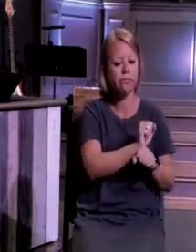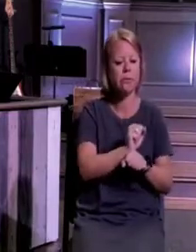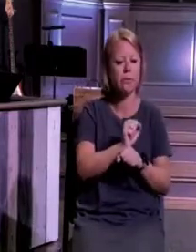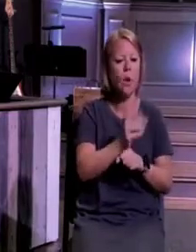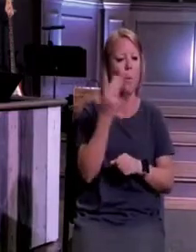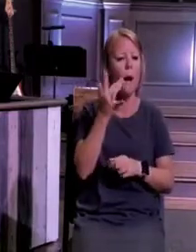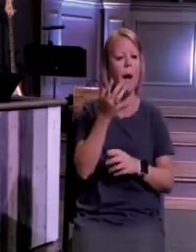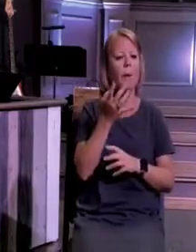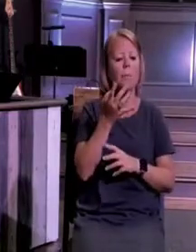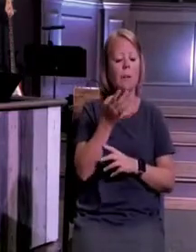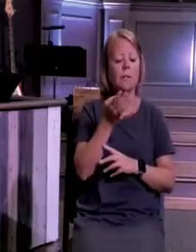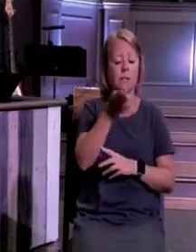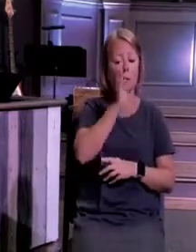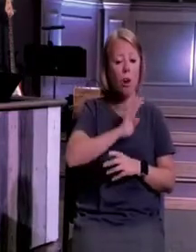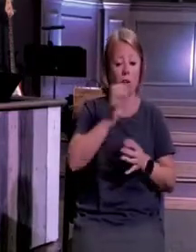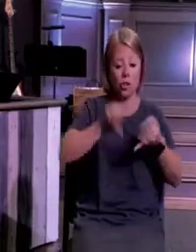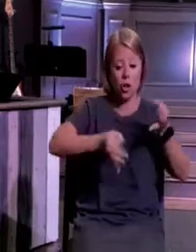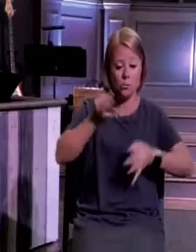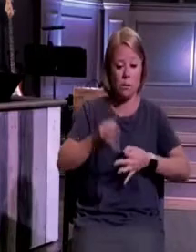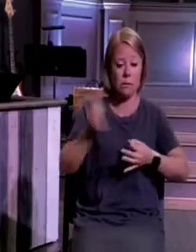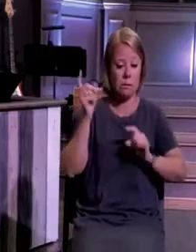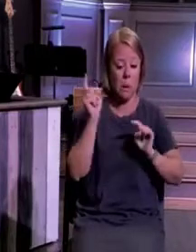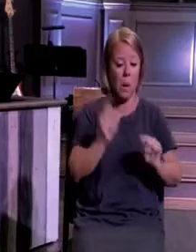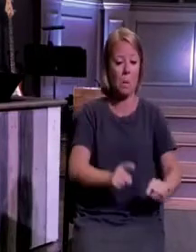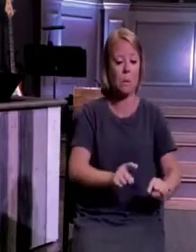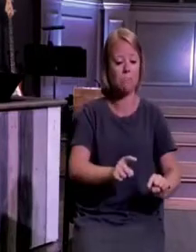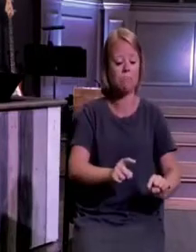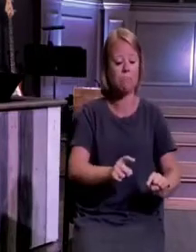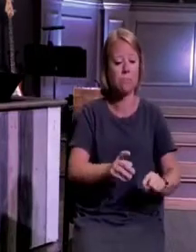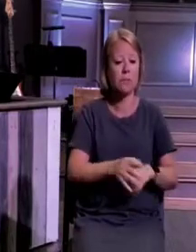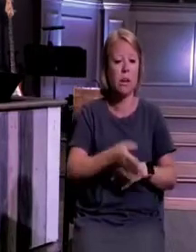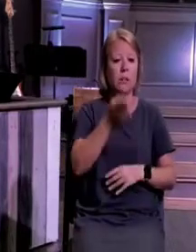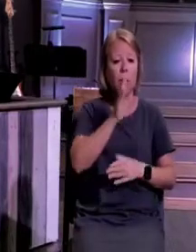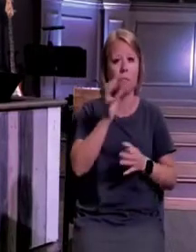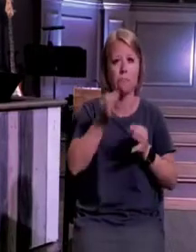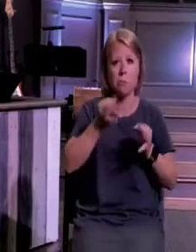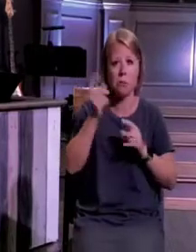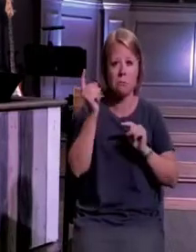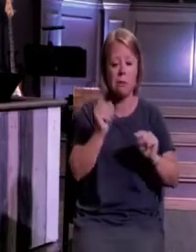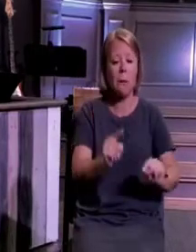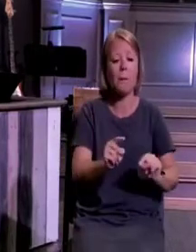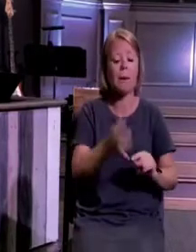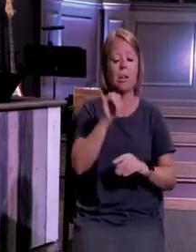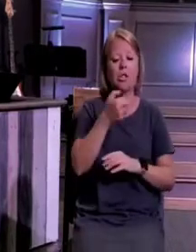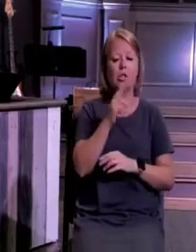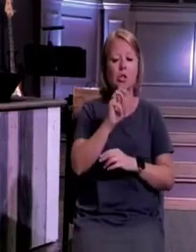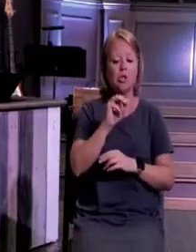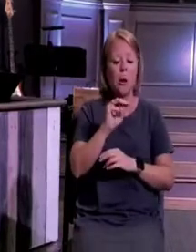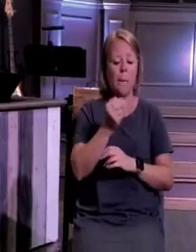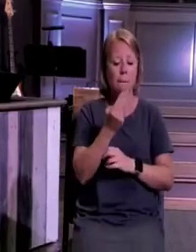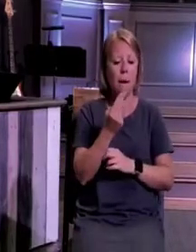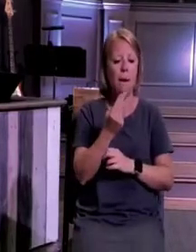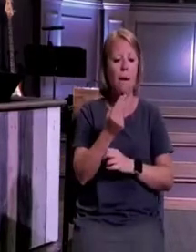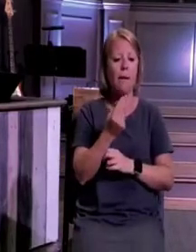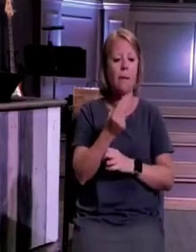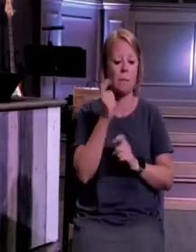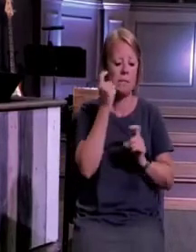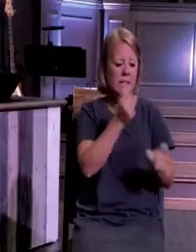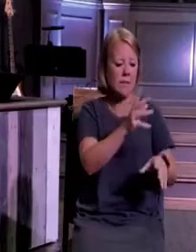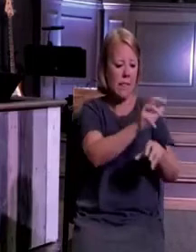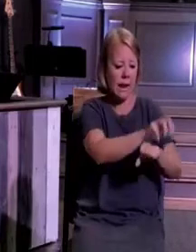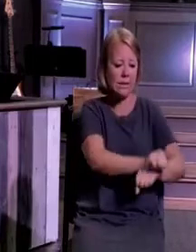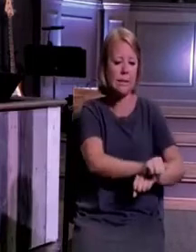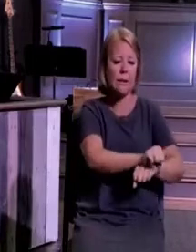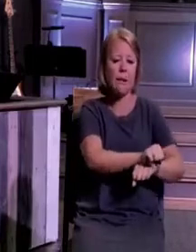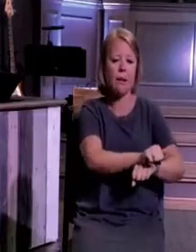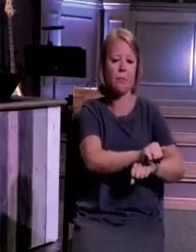judgment is coming. God's judgment is coming. Jeremiah was saddled with that assignment to make that declaration